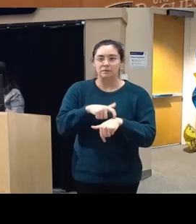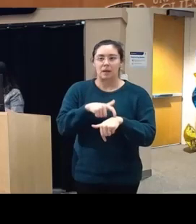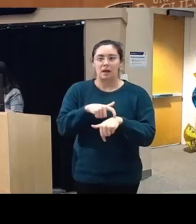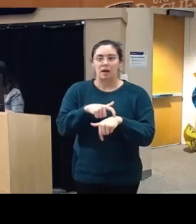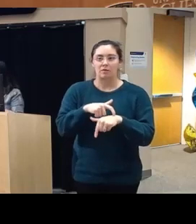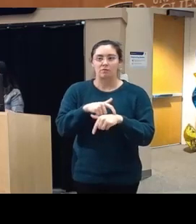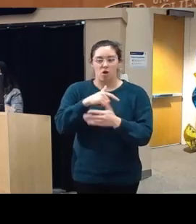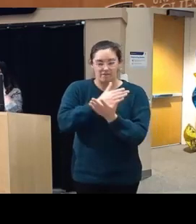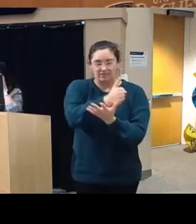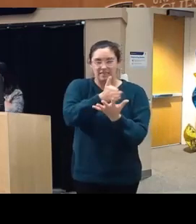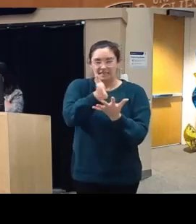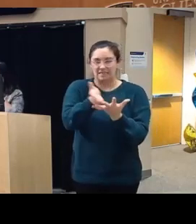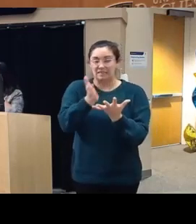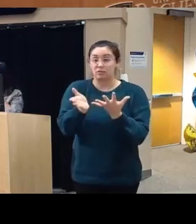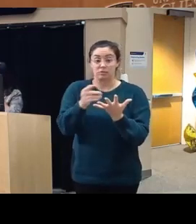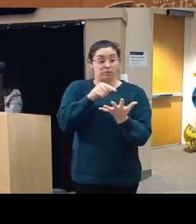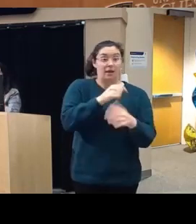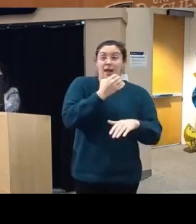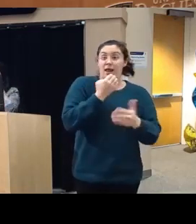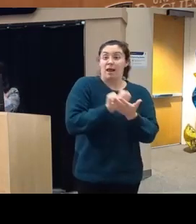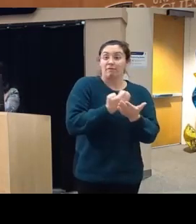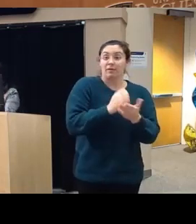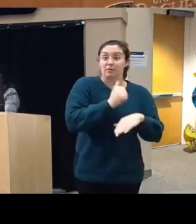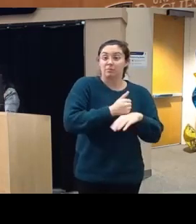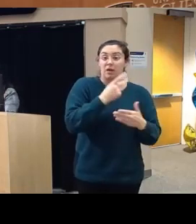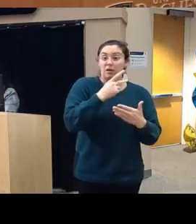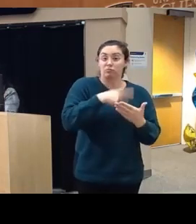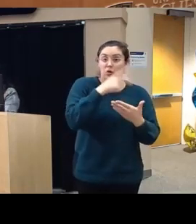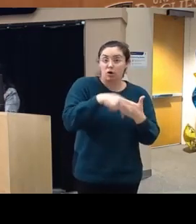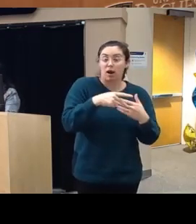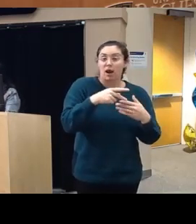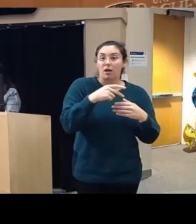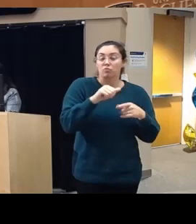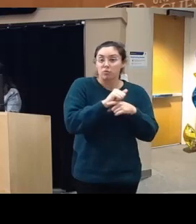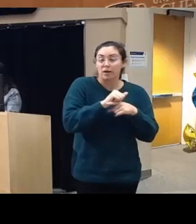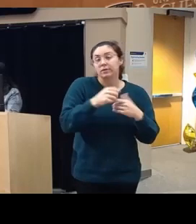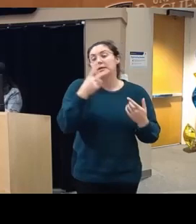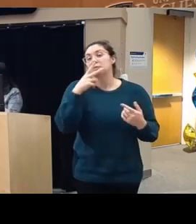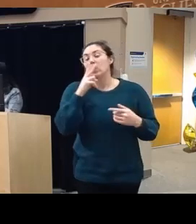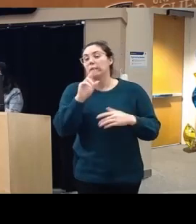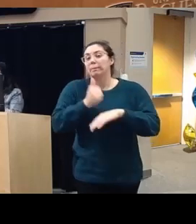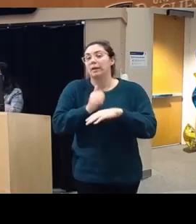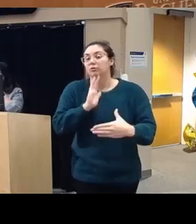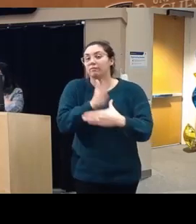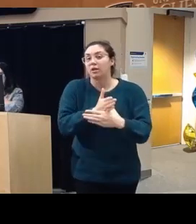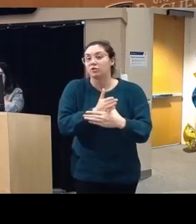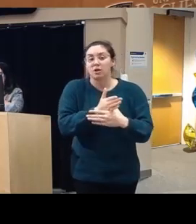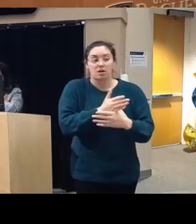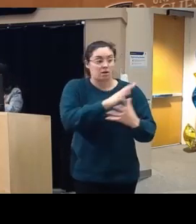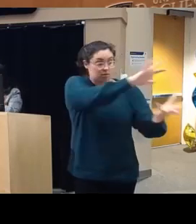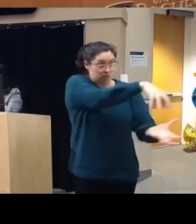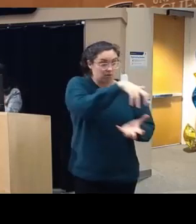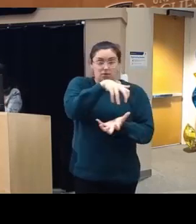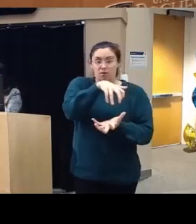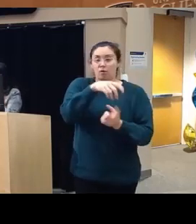all fields that a particular evidence-based practice, like a smoking cessation intervention, for example, would take to get